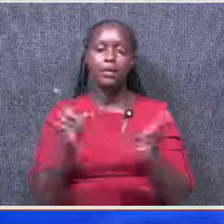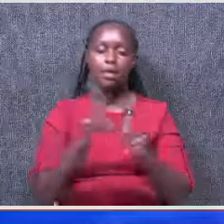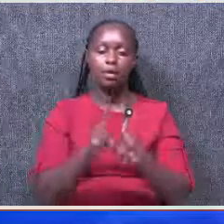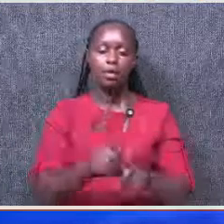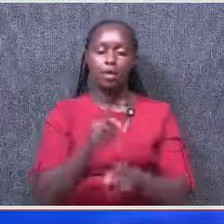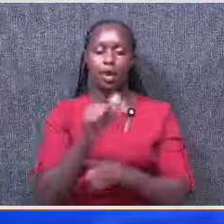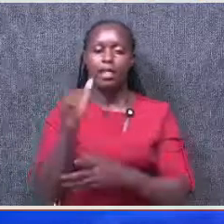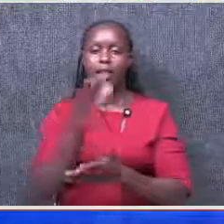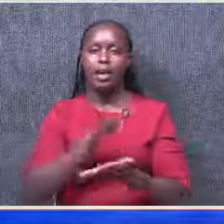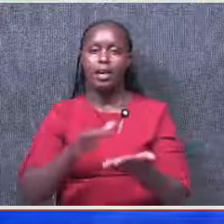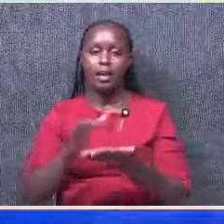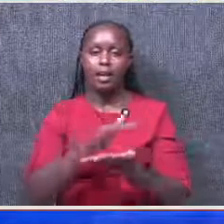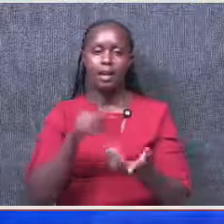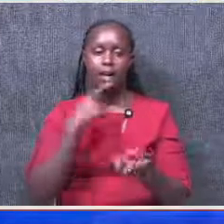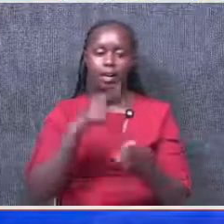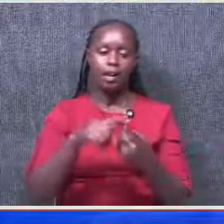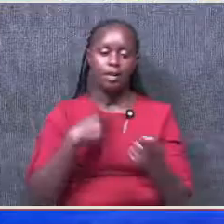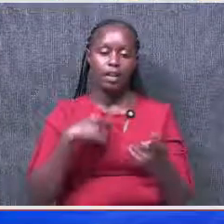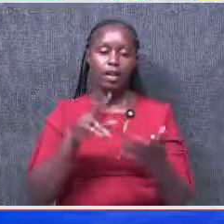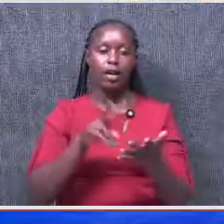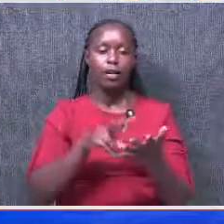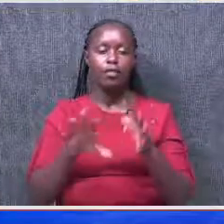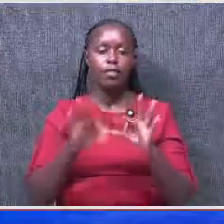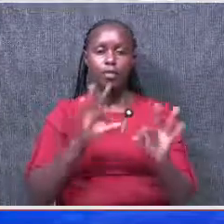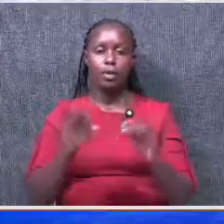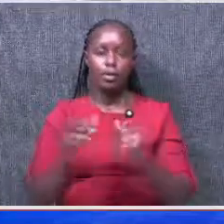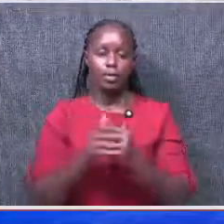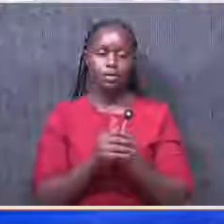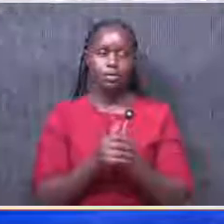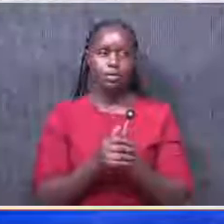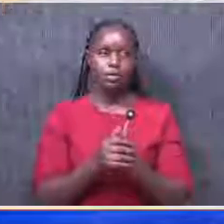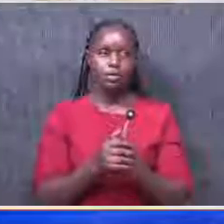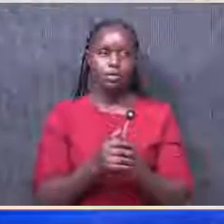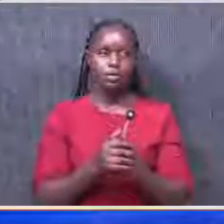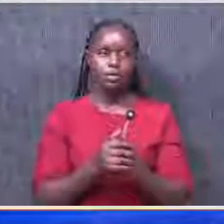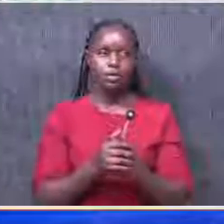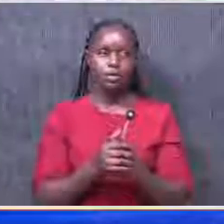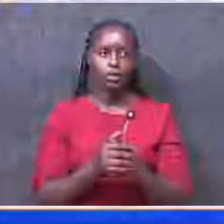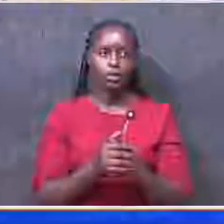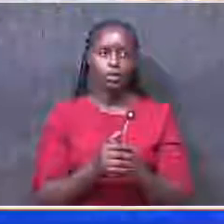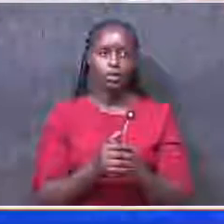areas failed to completely have the nominations. Zainab Mohammed with more.